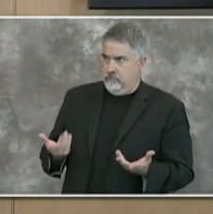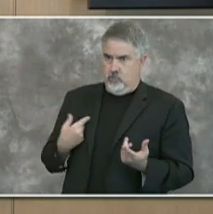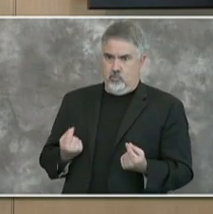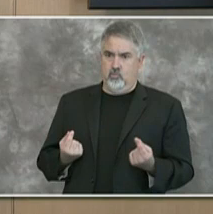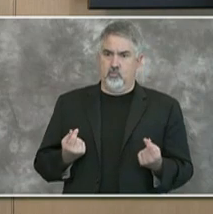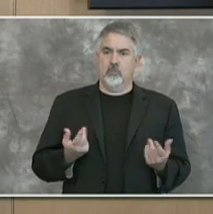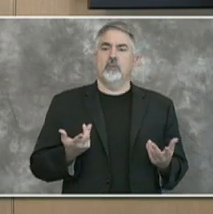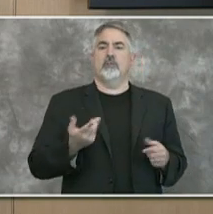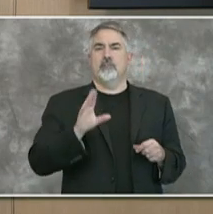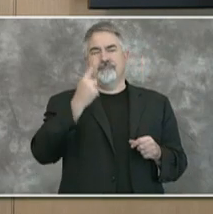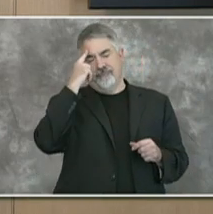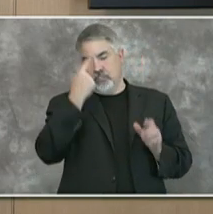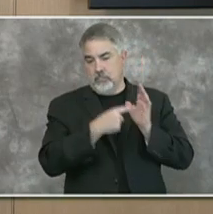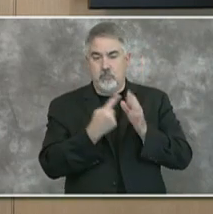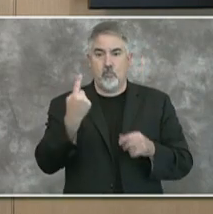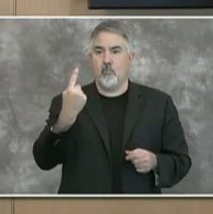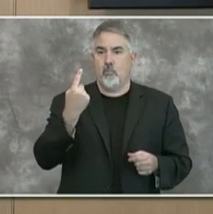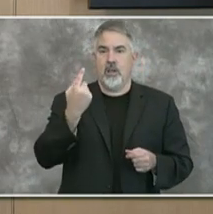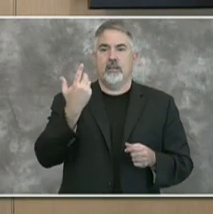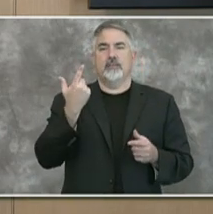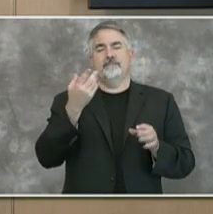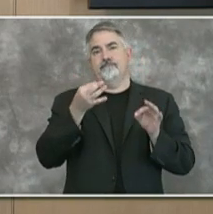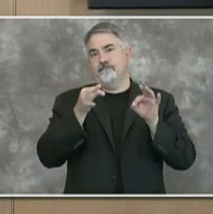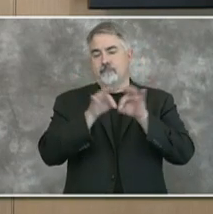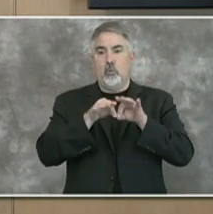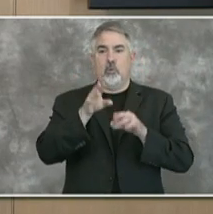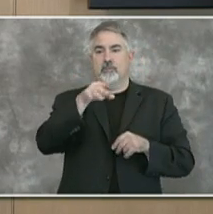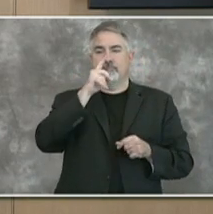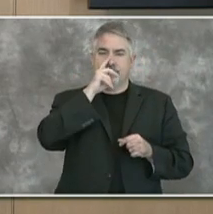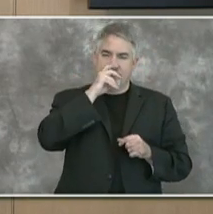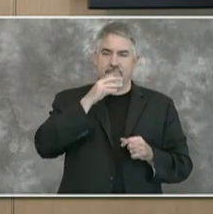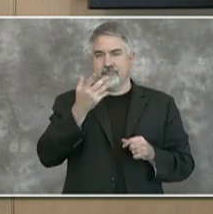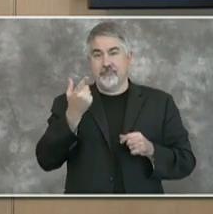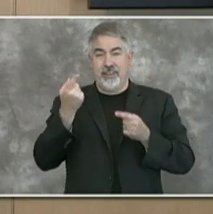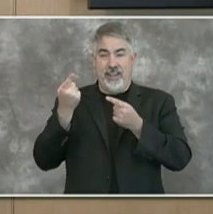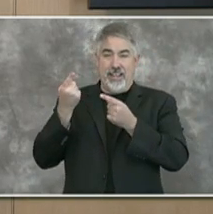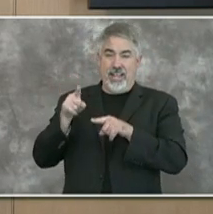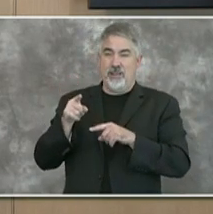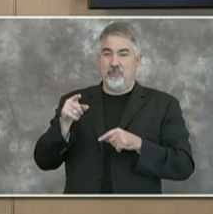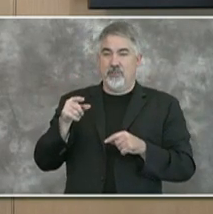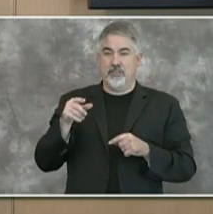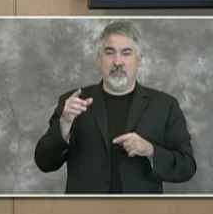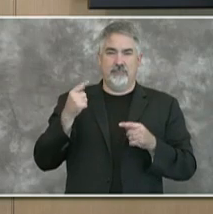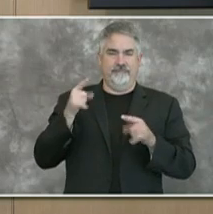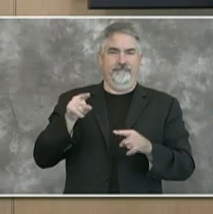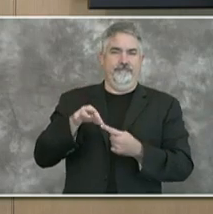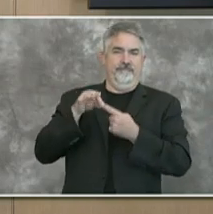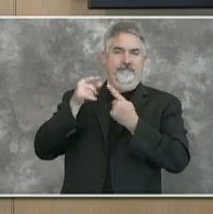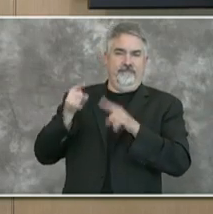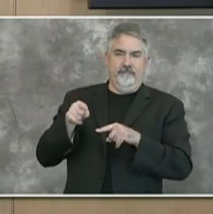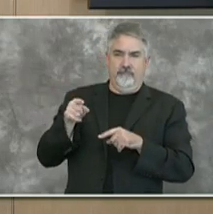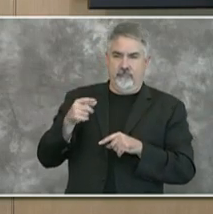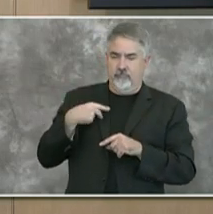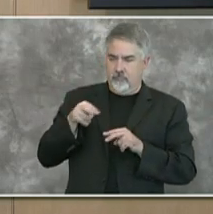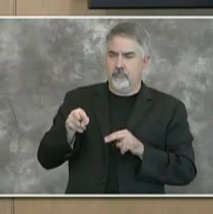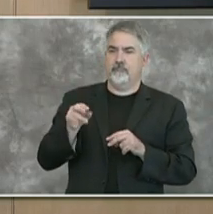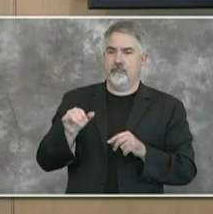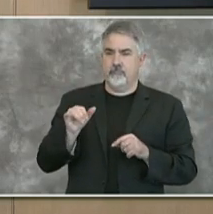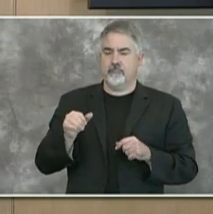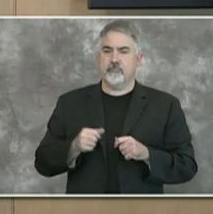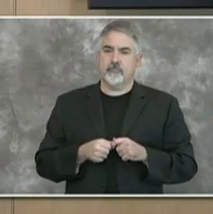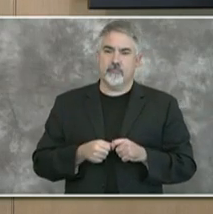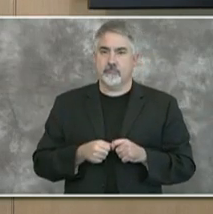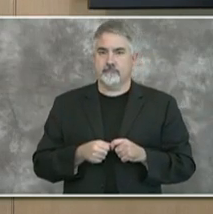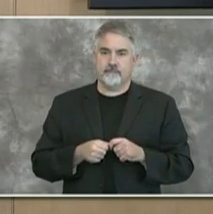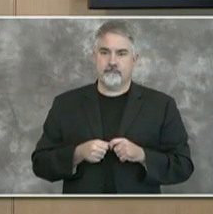significant lagging consequences of the two trend lines that we're paying most attention to right now, the trend line of the